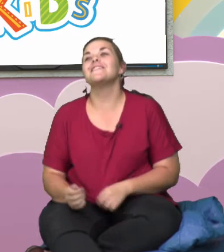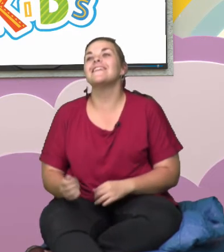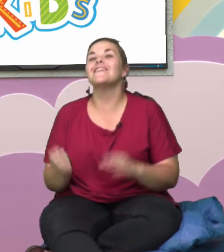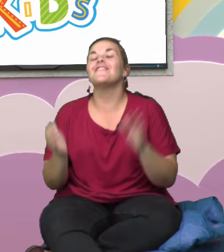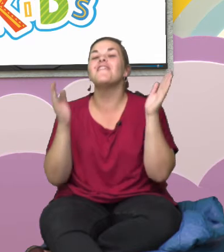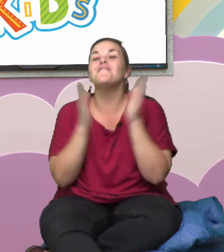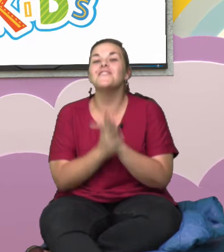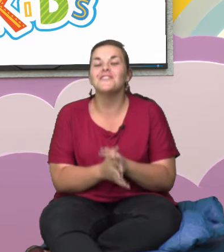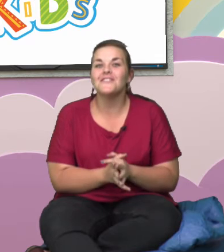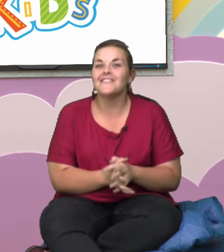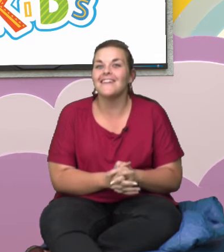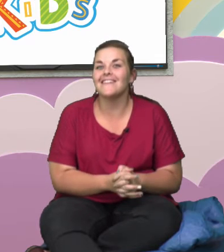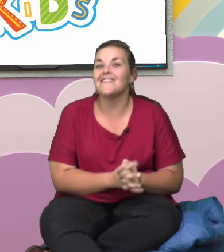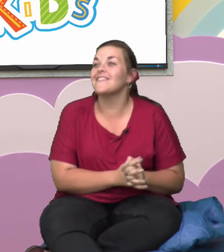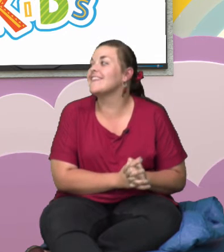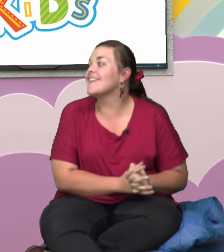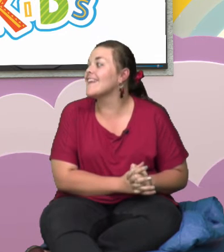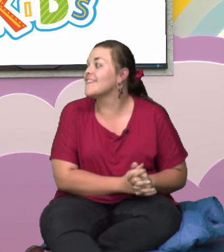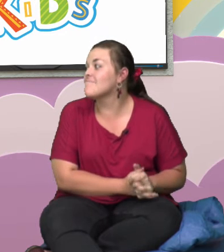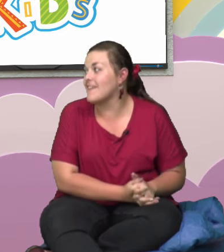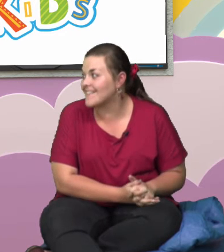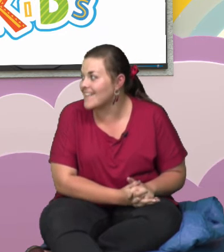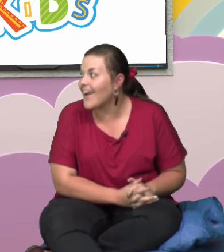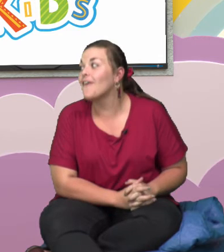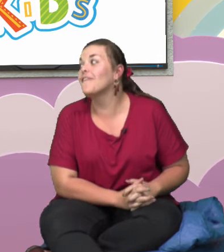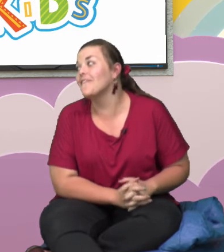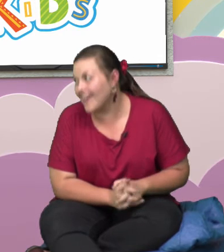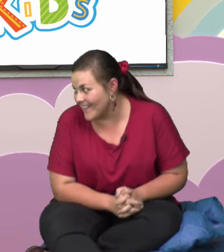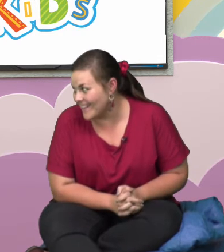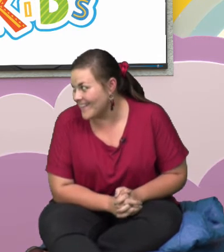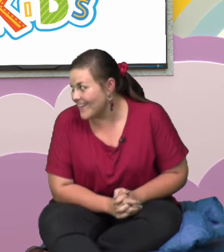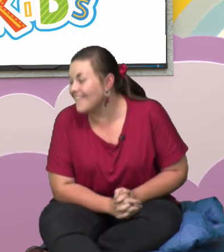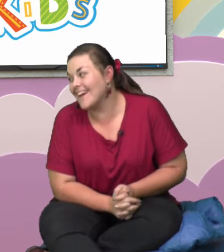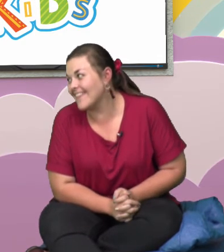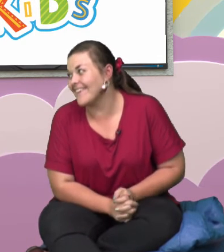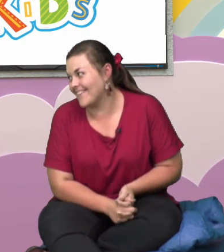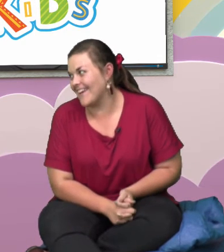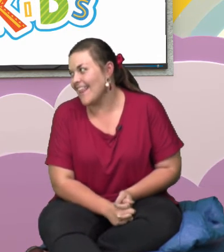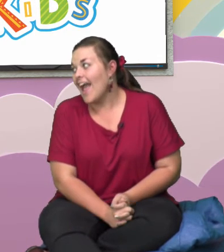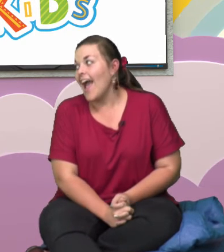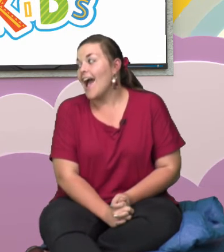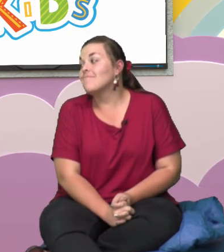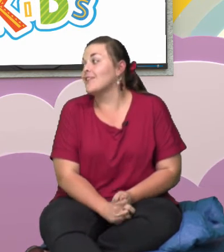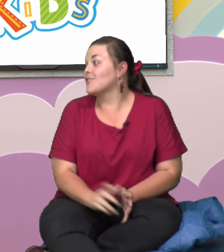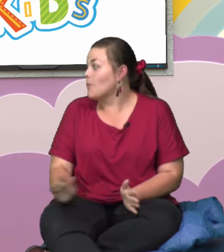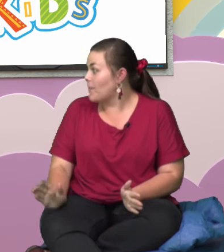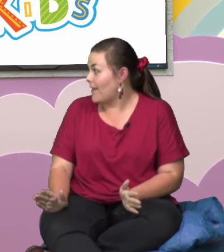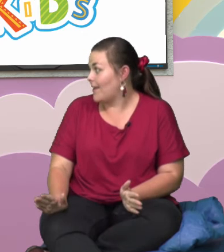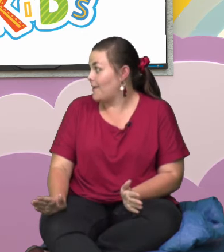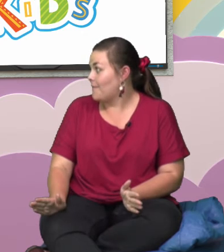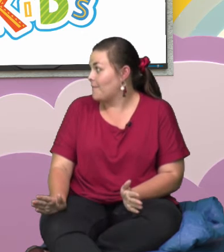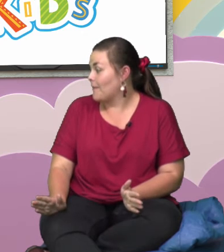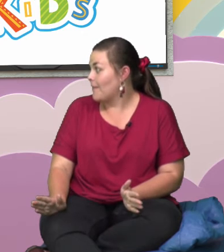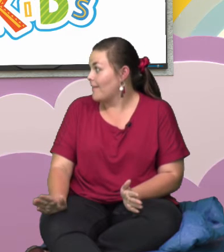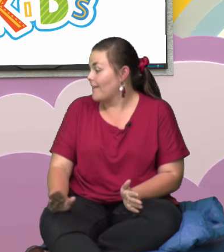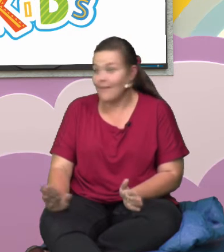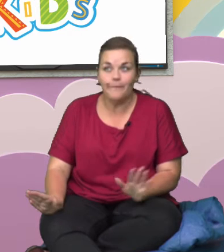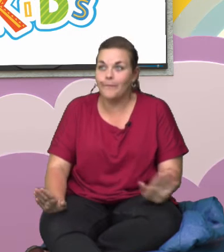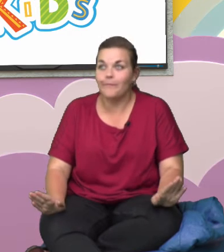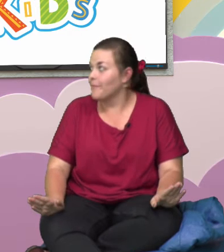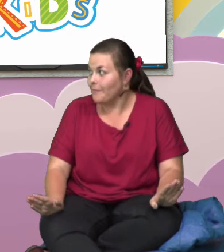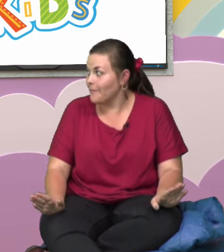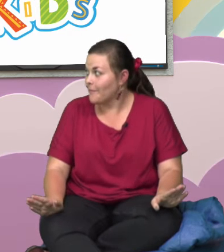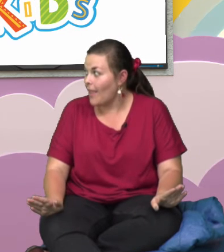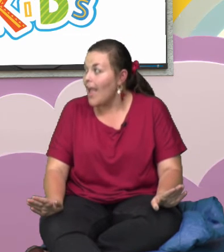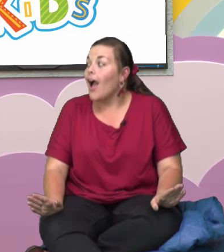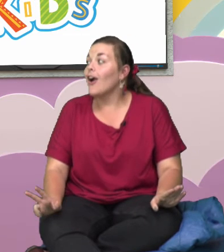Sjoe, Micheline, daai voorskoolse klasie was letterlik die beste ooit. Dit Ooit. Dit was Maar dit baie- stop hier nie. Ja, glad en al die